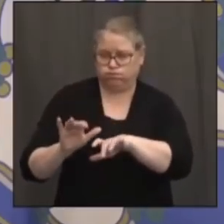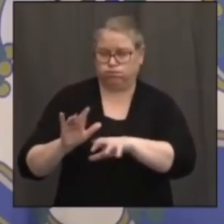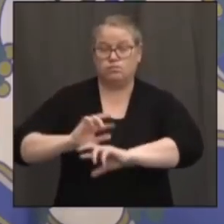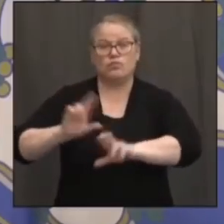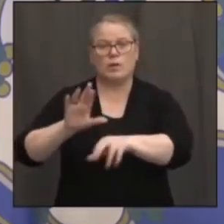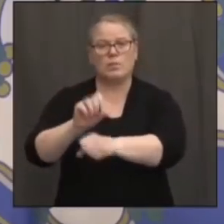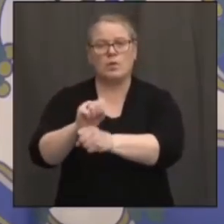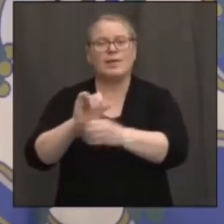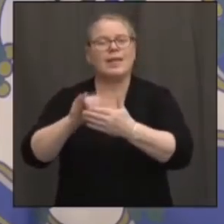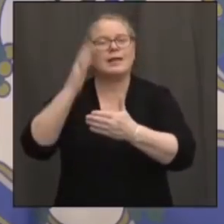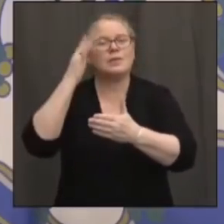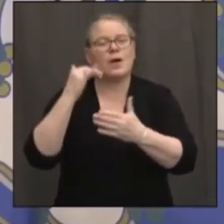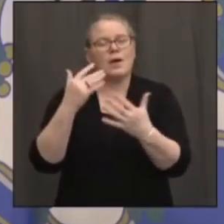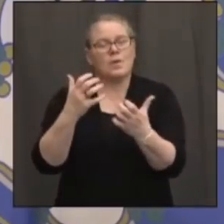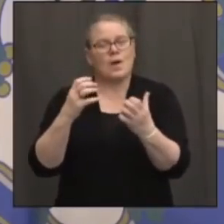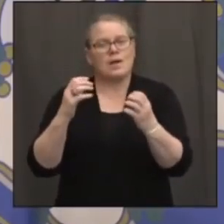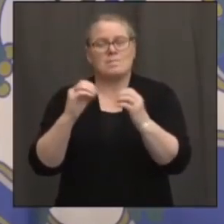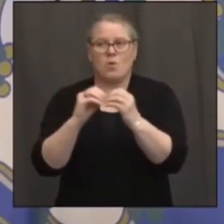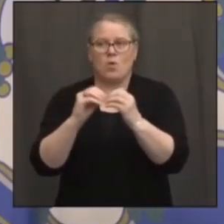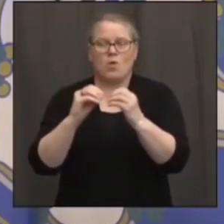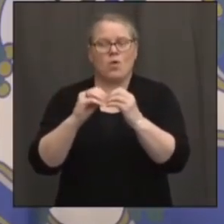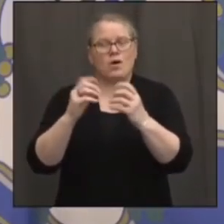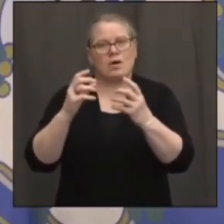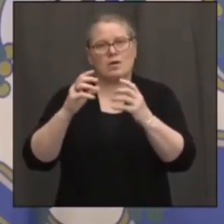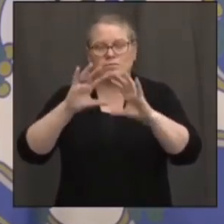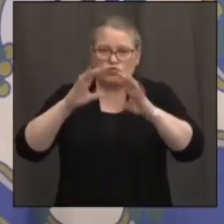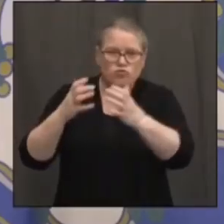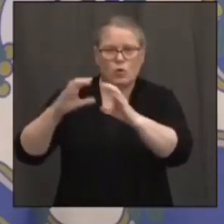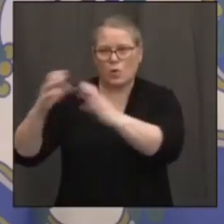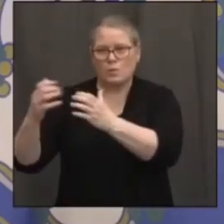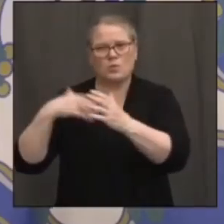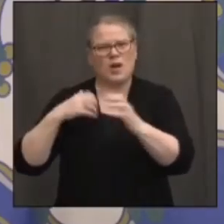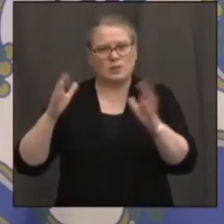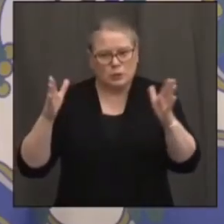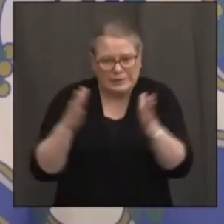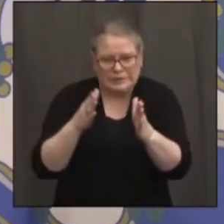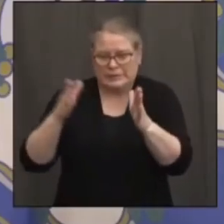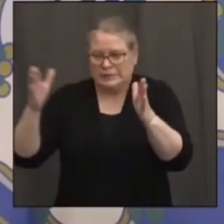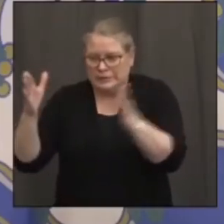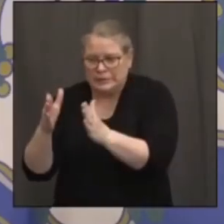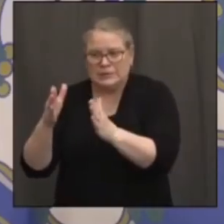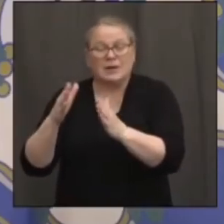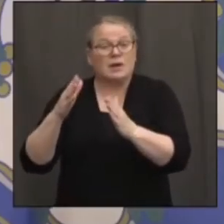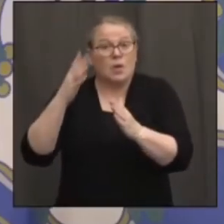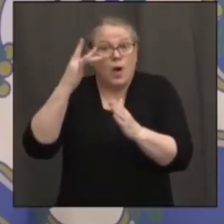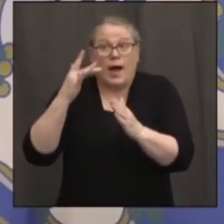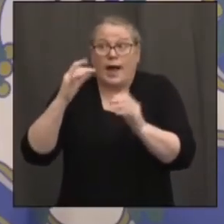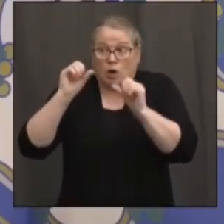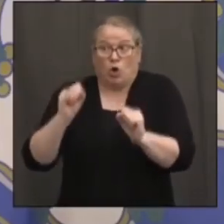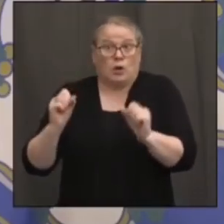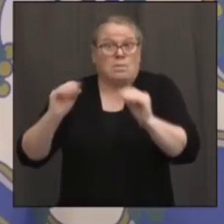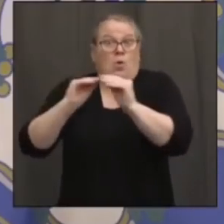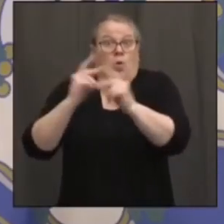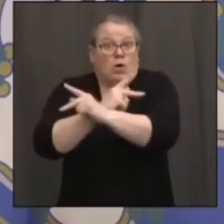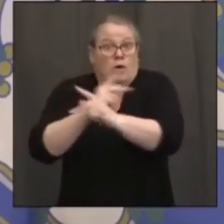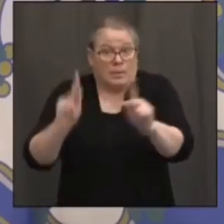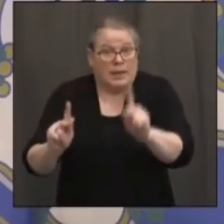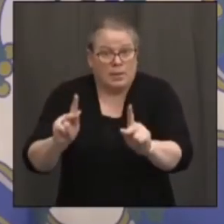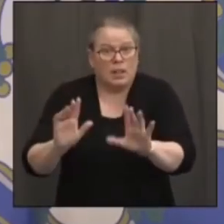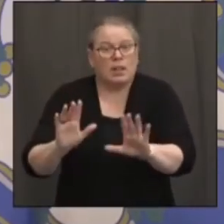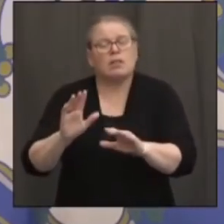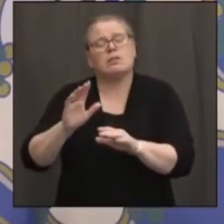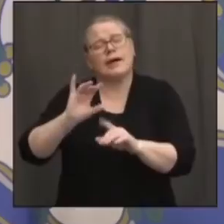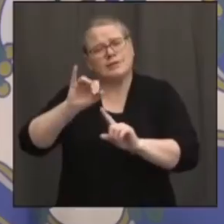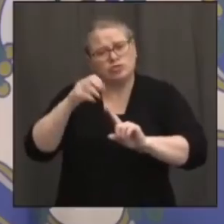bigger group of people. And, as you heard Josh and Deirdre say, it's going to take a week, 10 days before you can